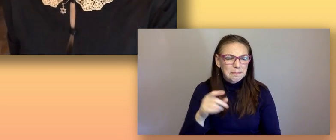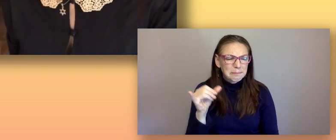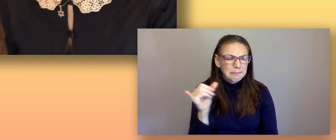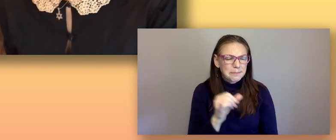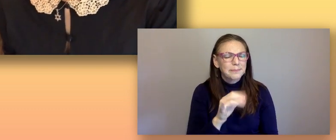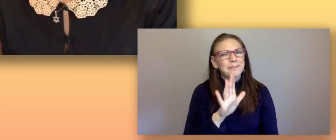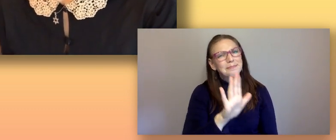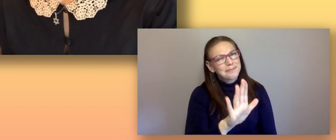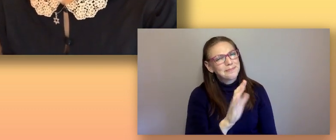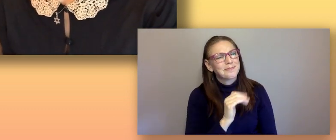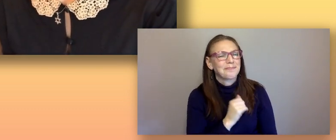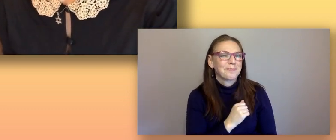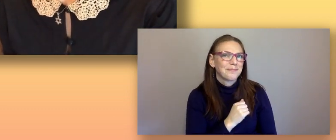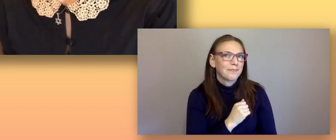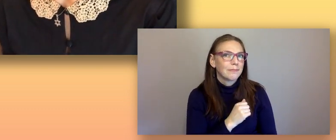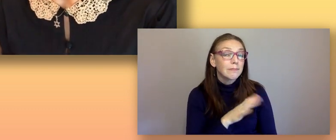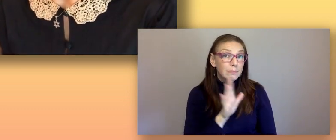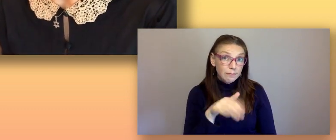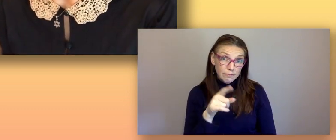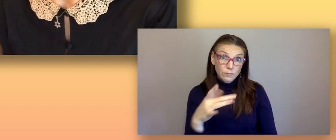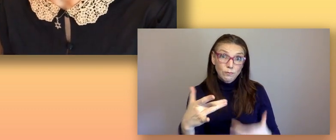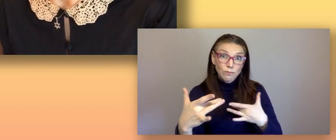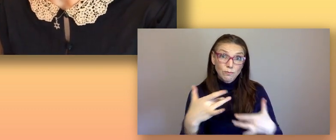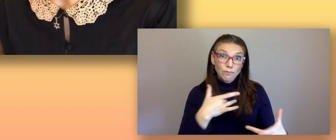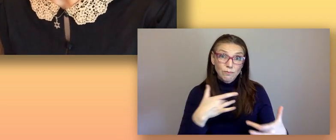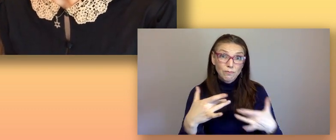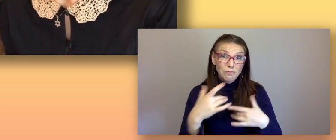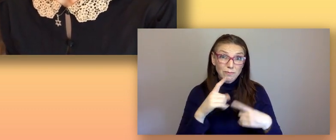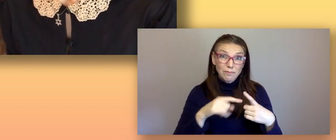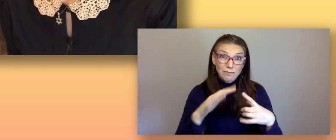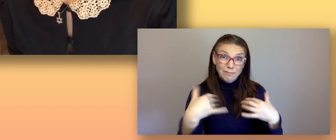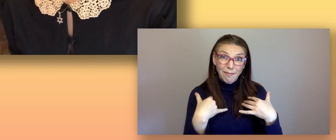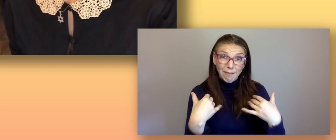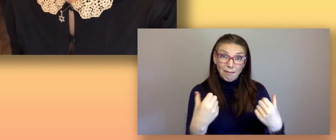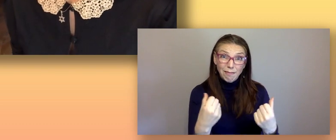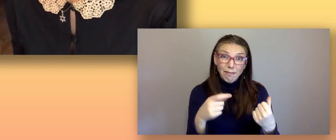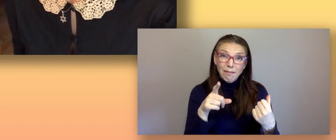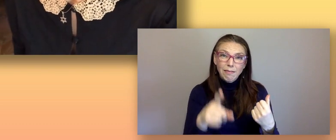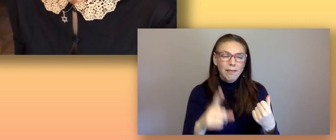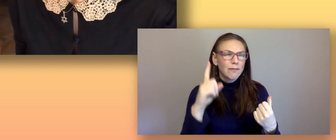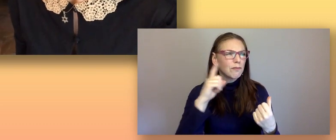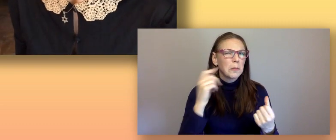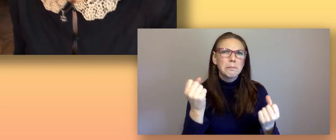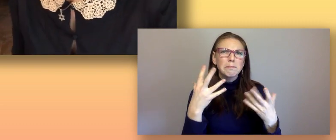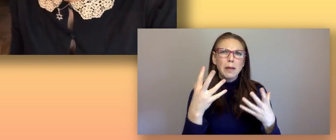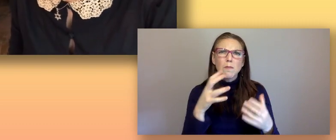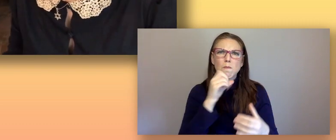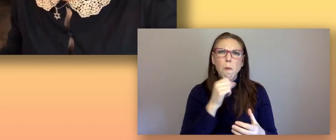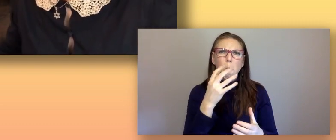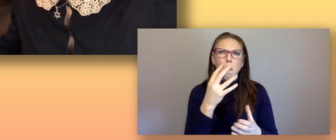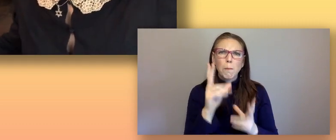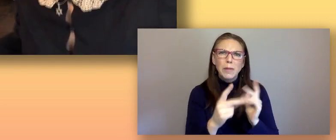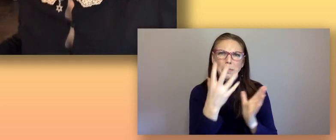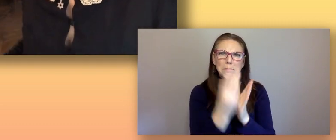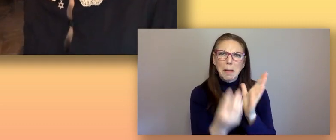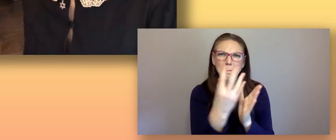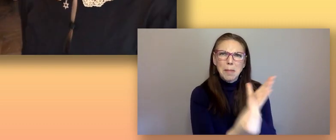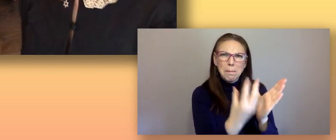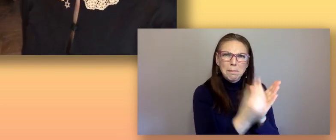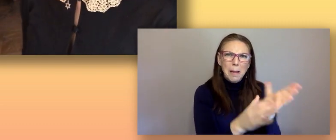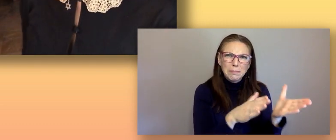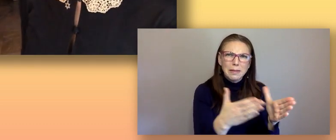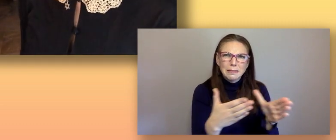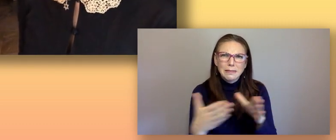But seriously, aren't you worried what will happen to you here? They say hundreds of old people are dying right now